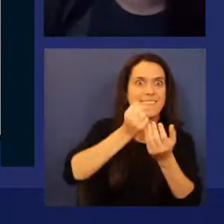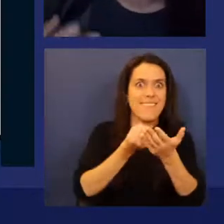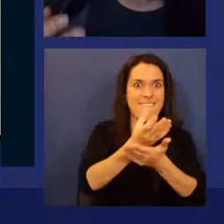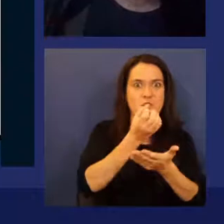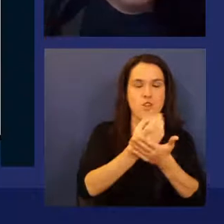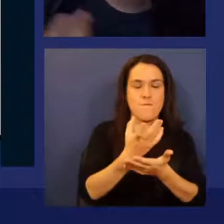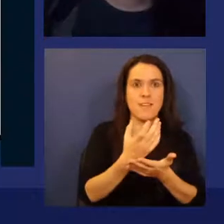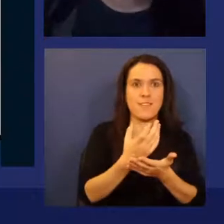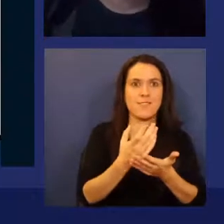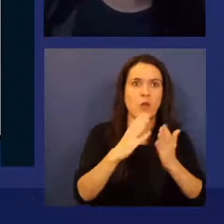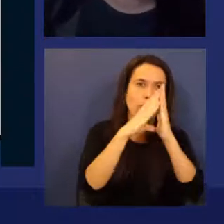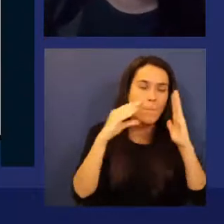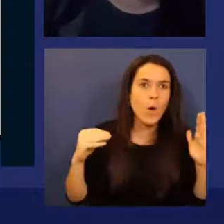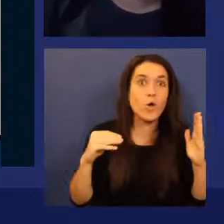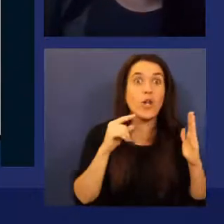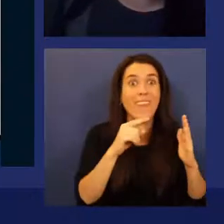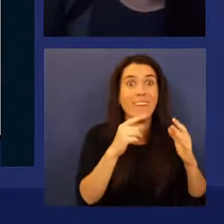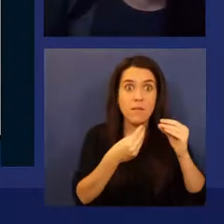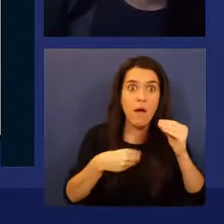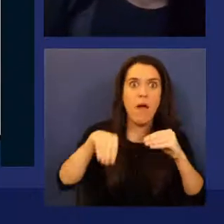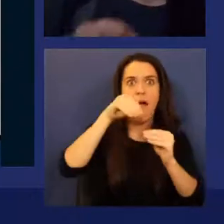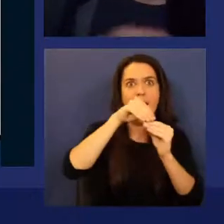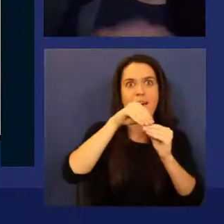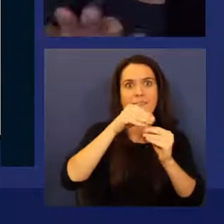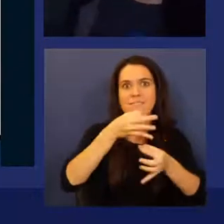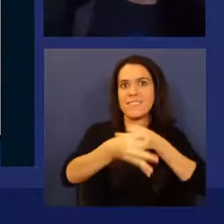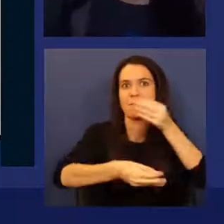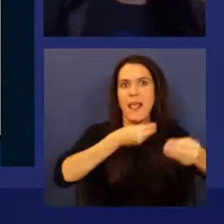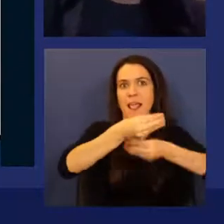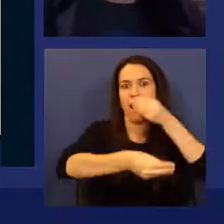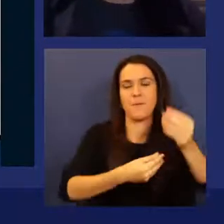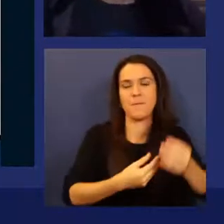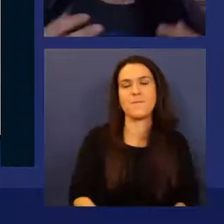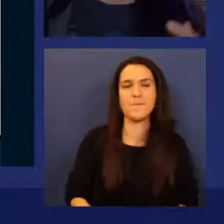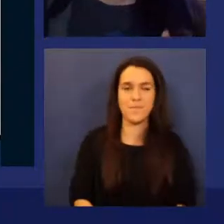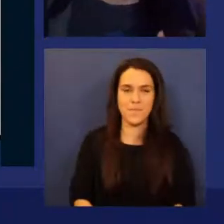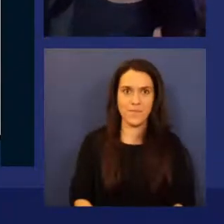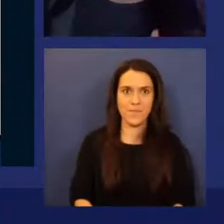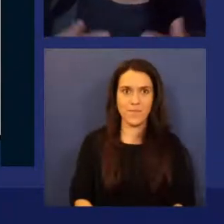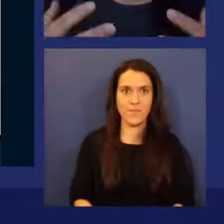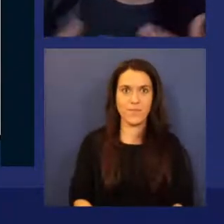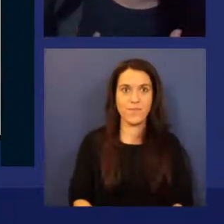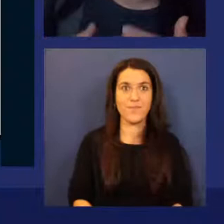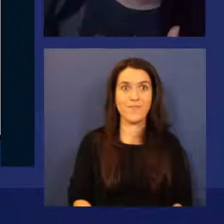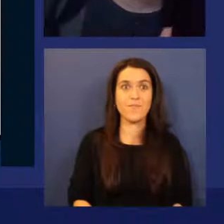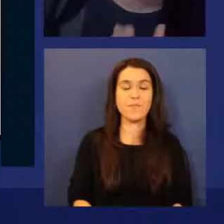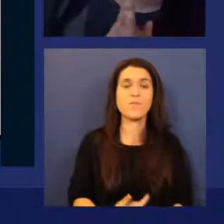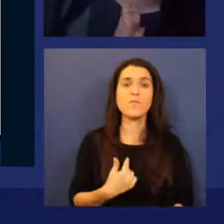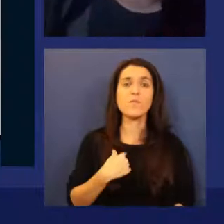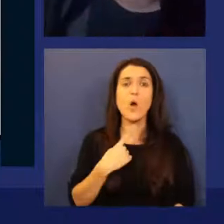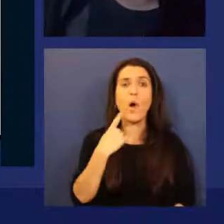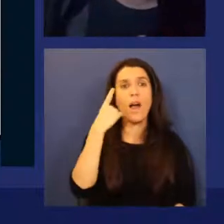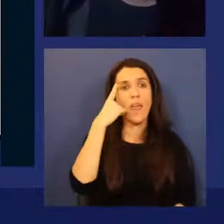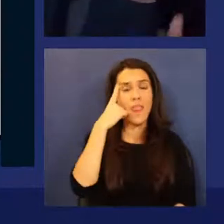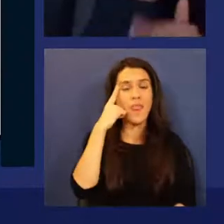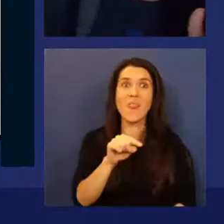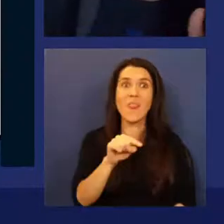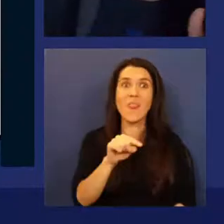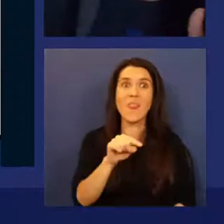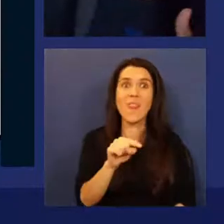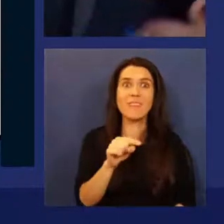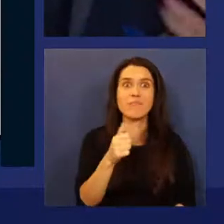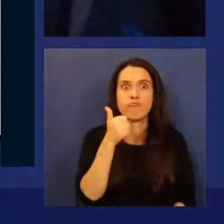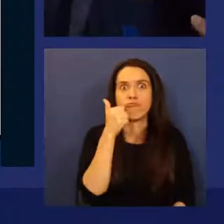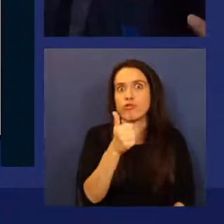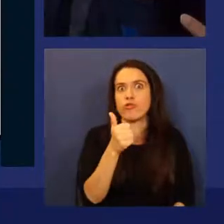with your model, increasing its explainability. So as it says here at the top, I believe that this is a both and solution. So let's